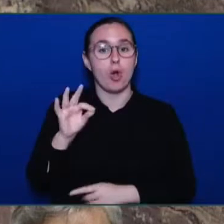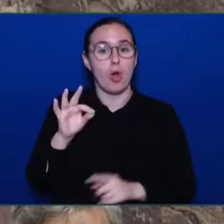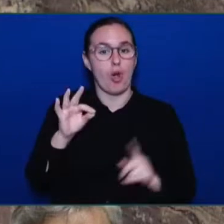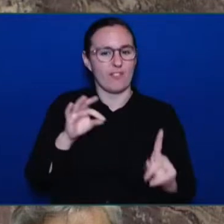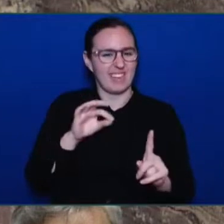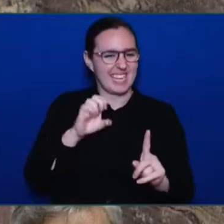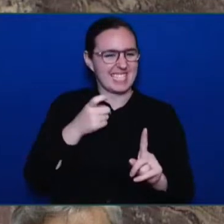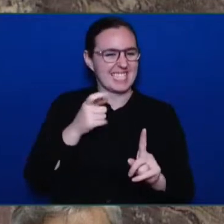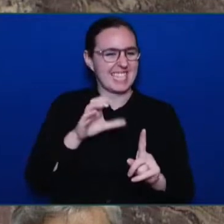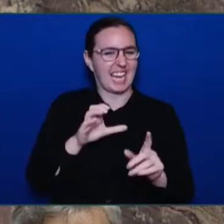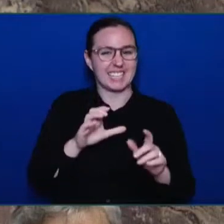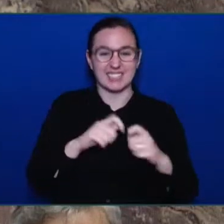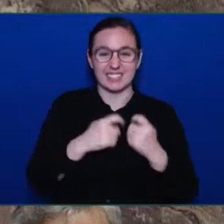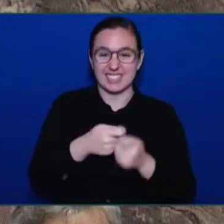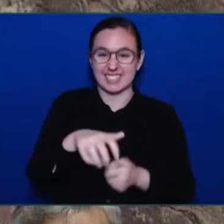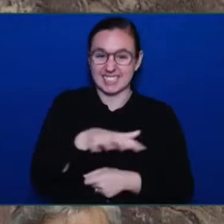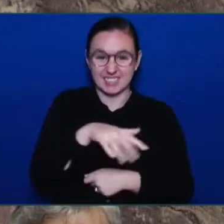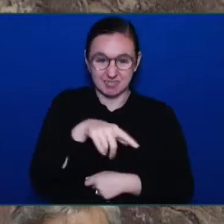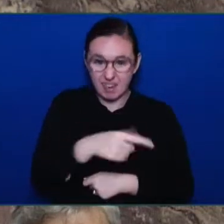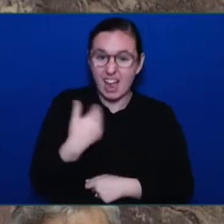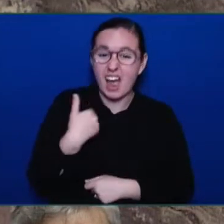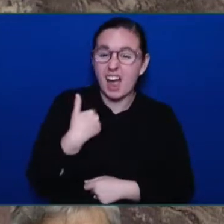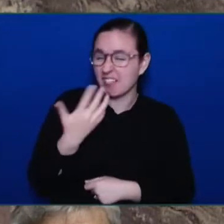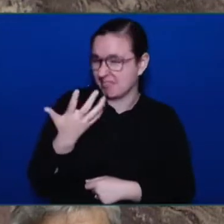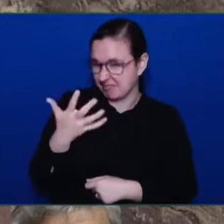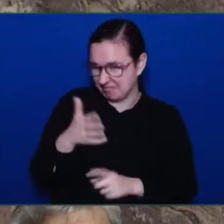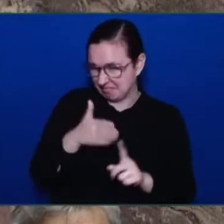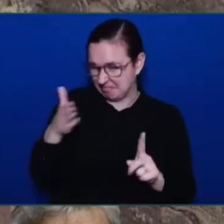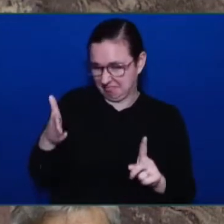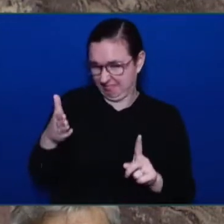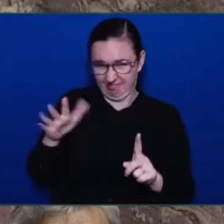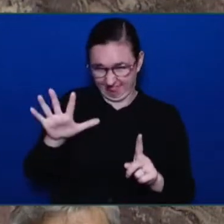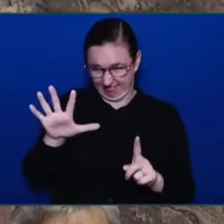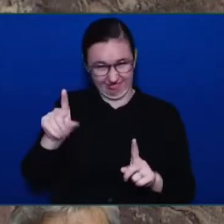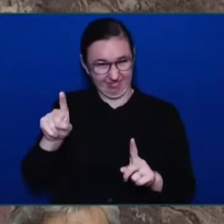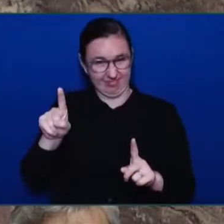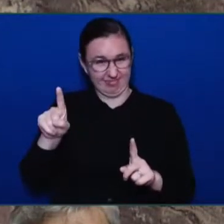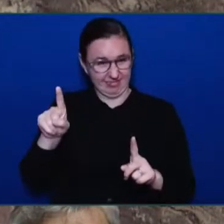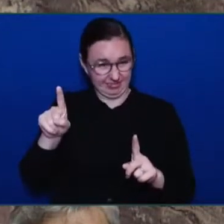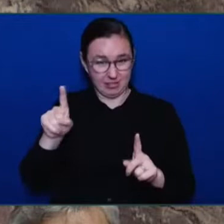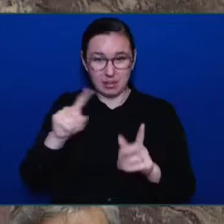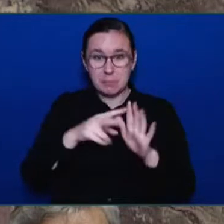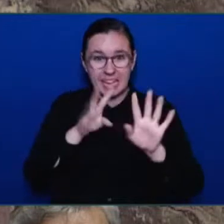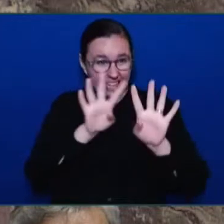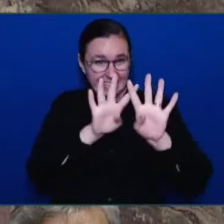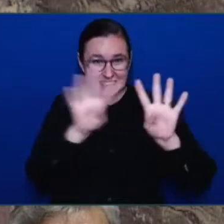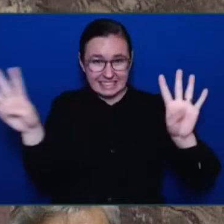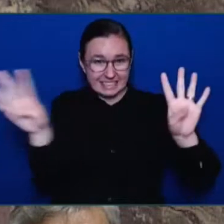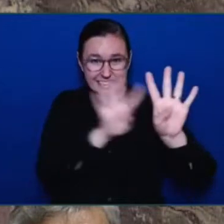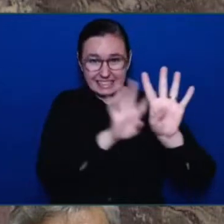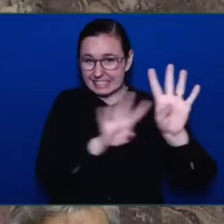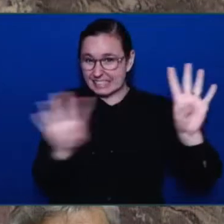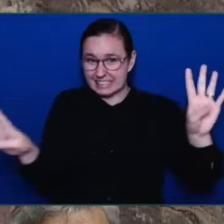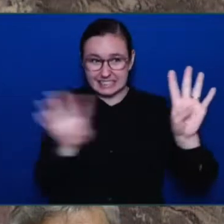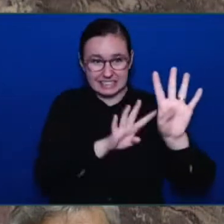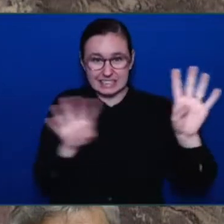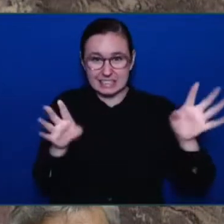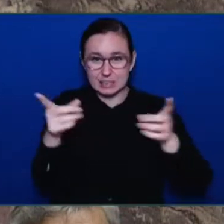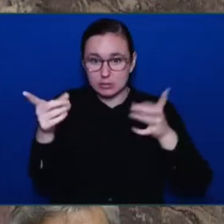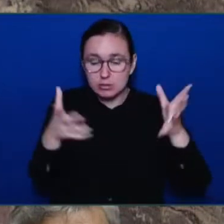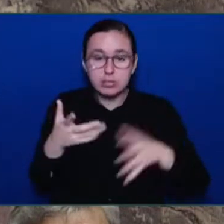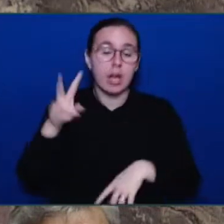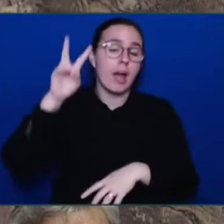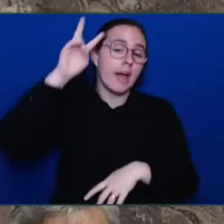directors. 51 executive directors. There is even a vice president of communications, plus 4 executive directors